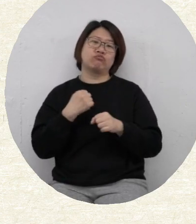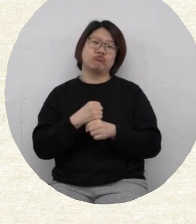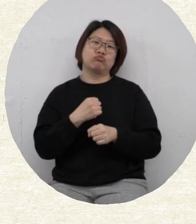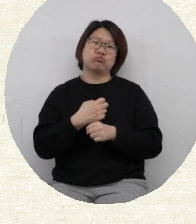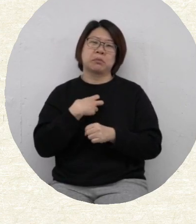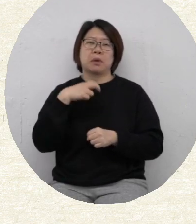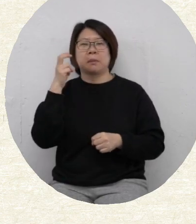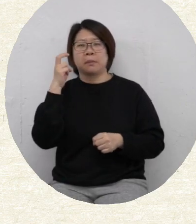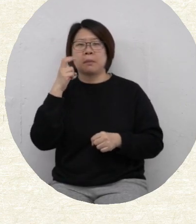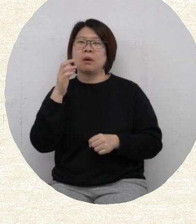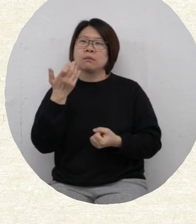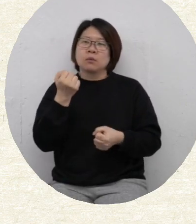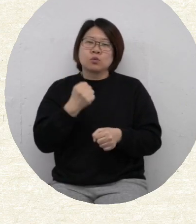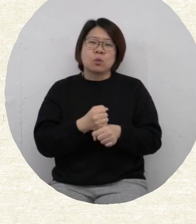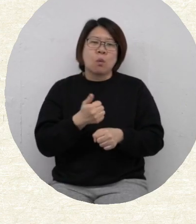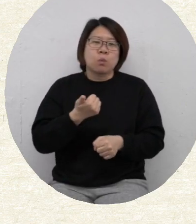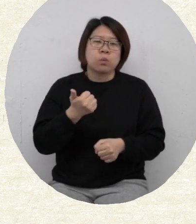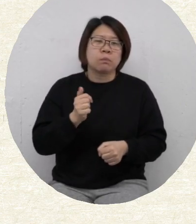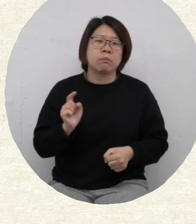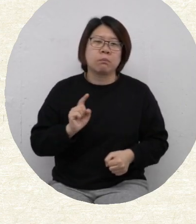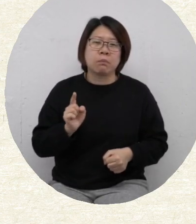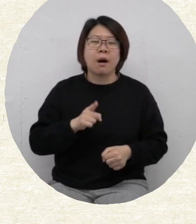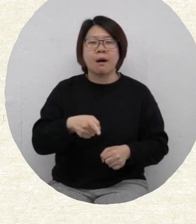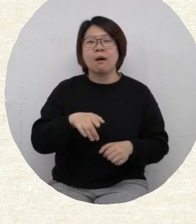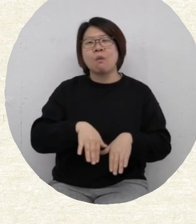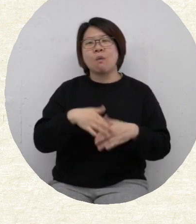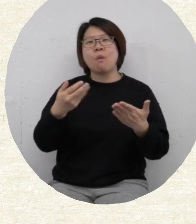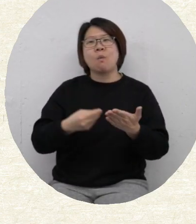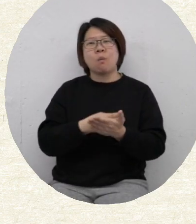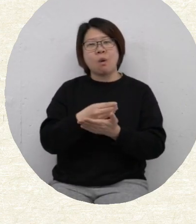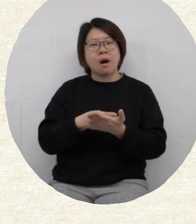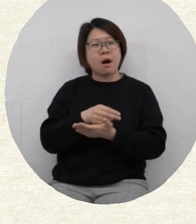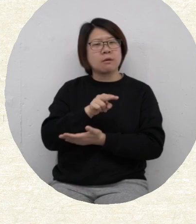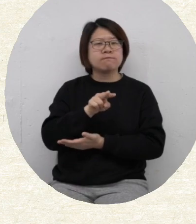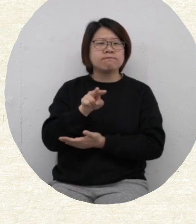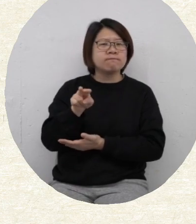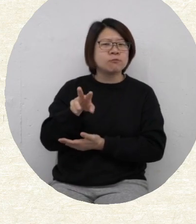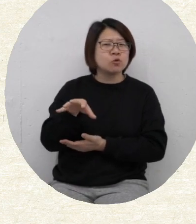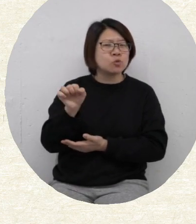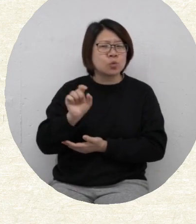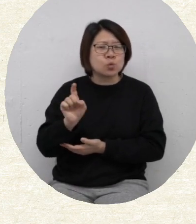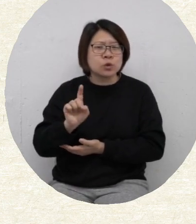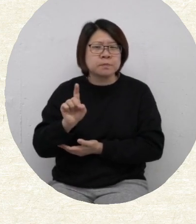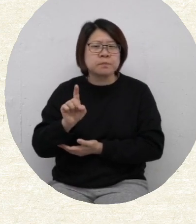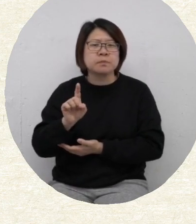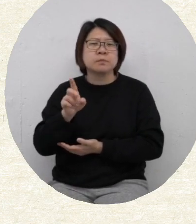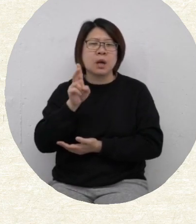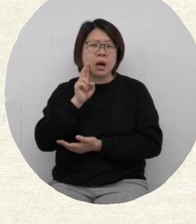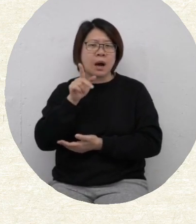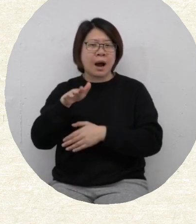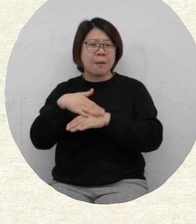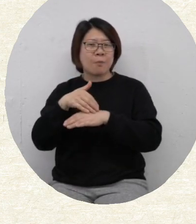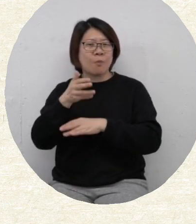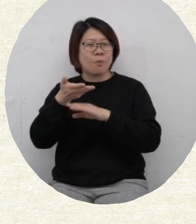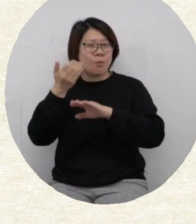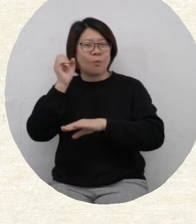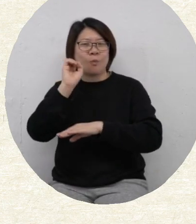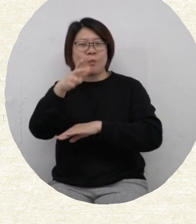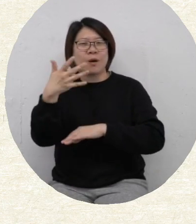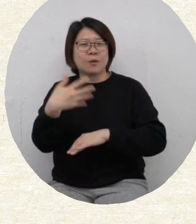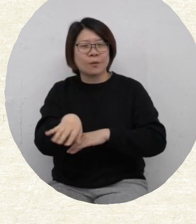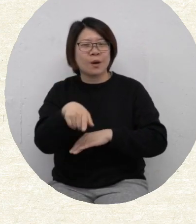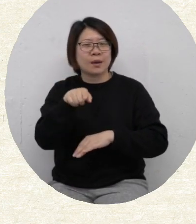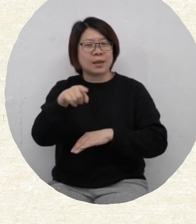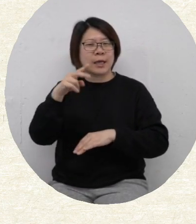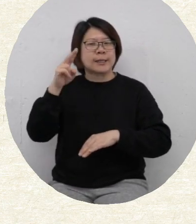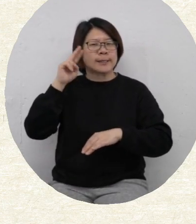in my studio. And during COVID lockdown, I was just, working in my